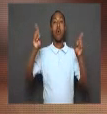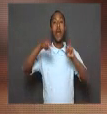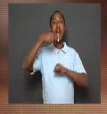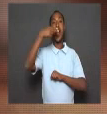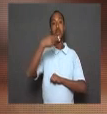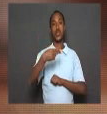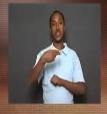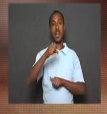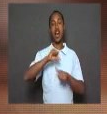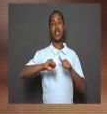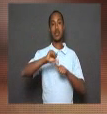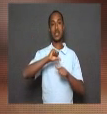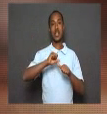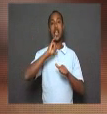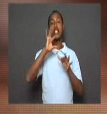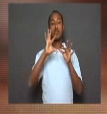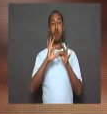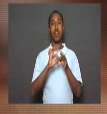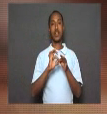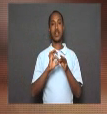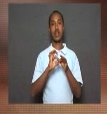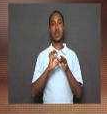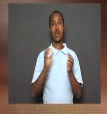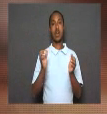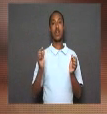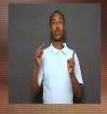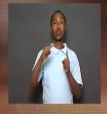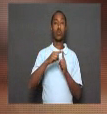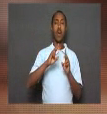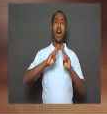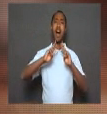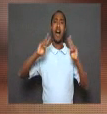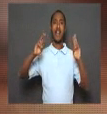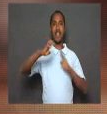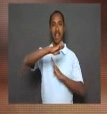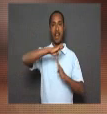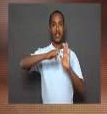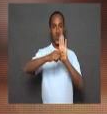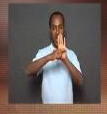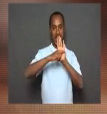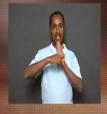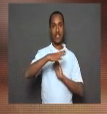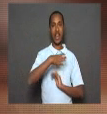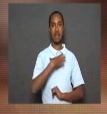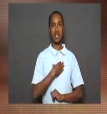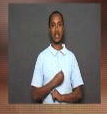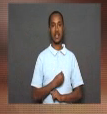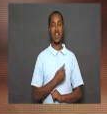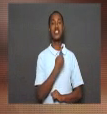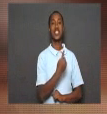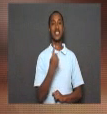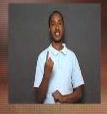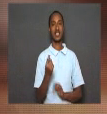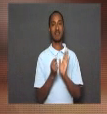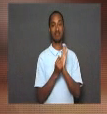when a hydrogen atom is bonded to highly electronegative elements such